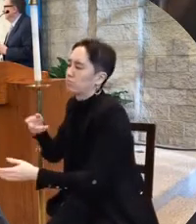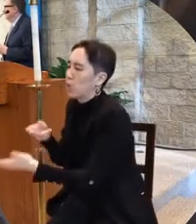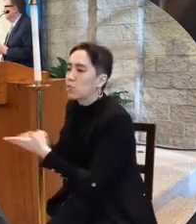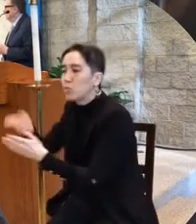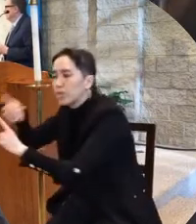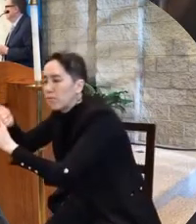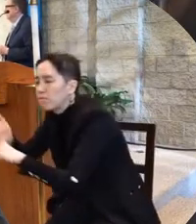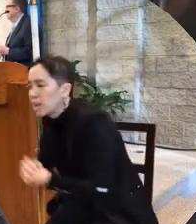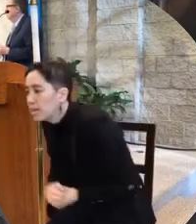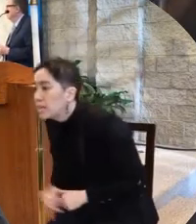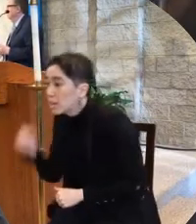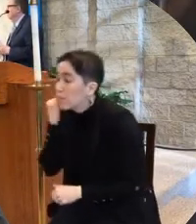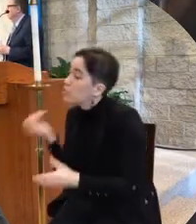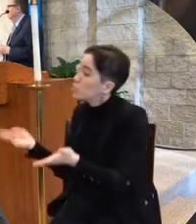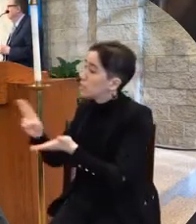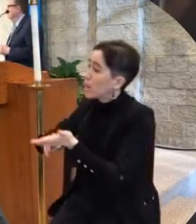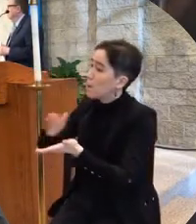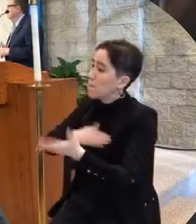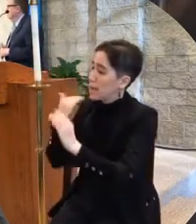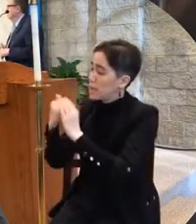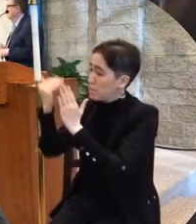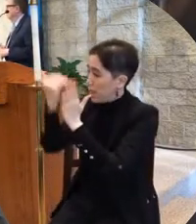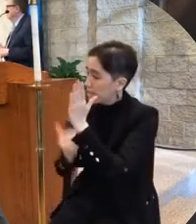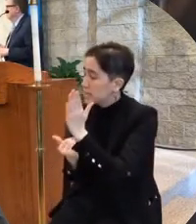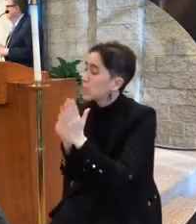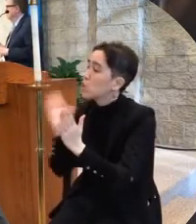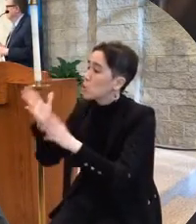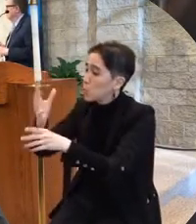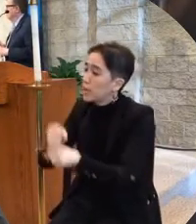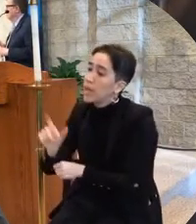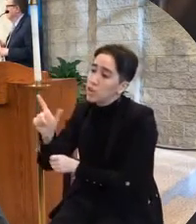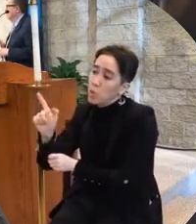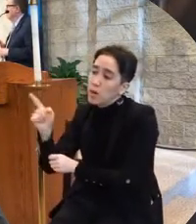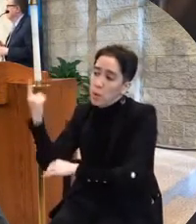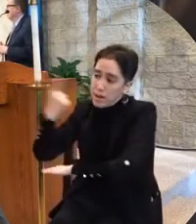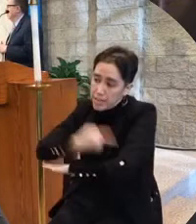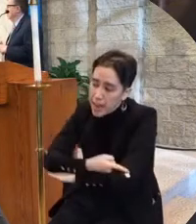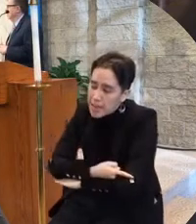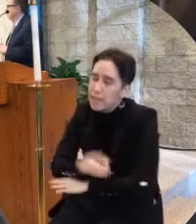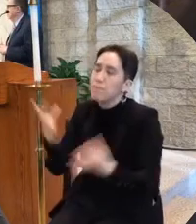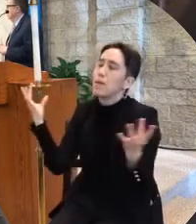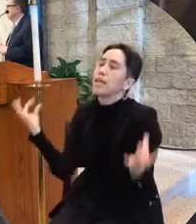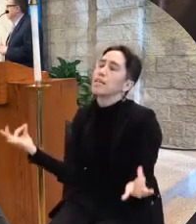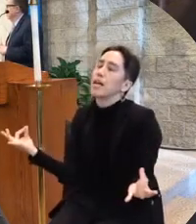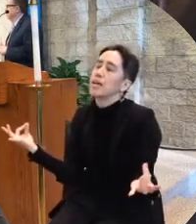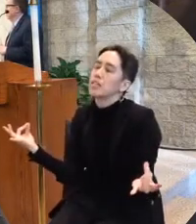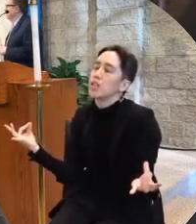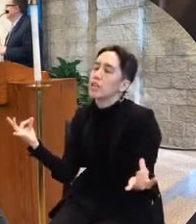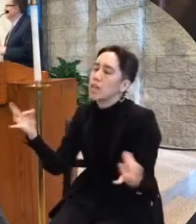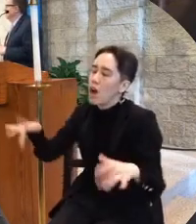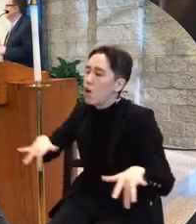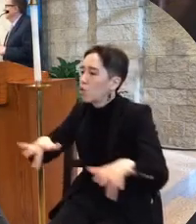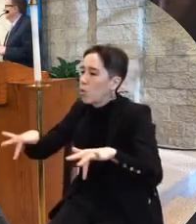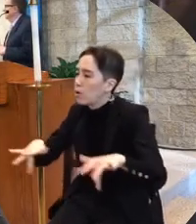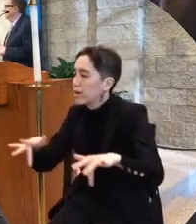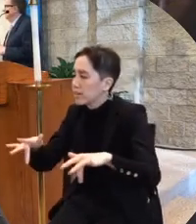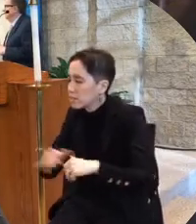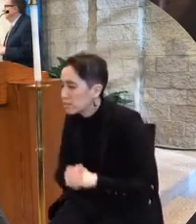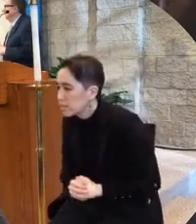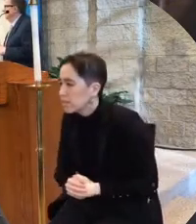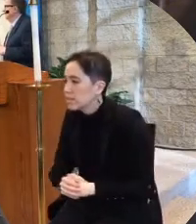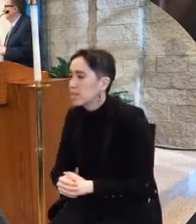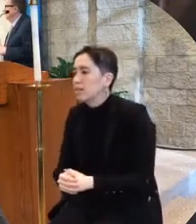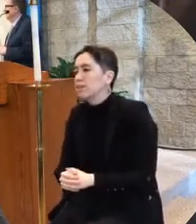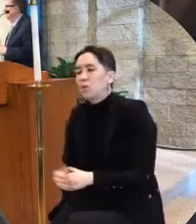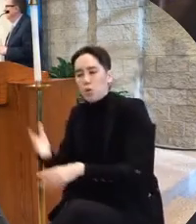receive 21 days of free meditation audios that'll be in your email box every morning. I'm also here tomorrow and Tuesday